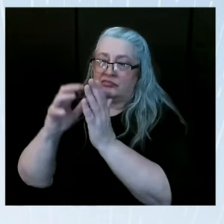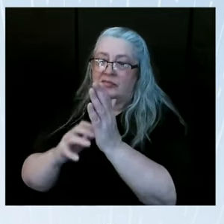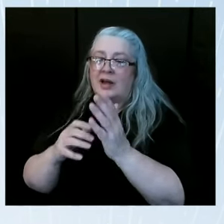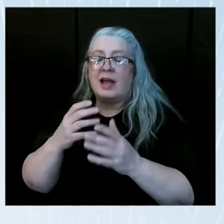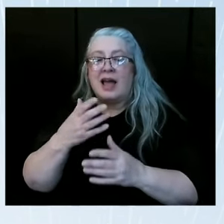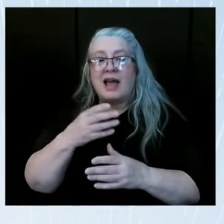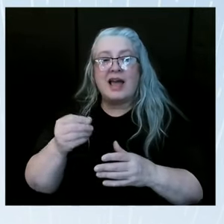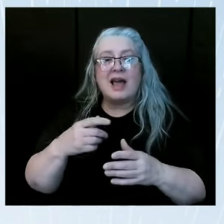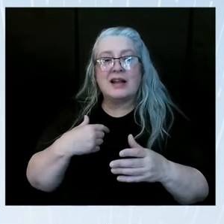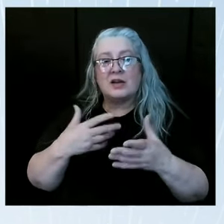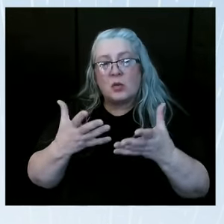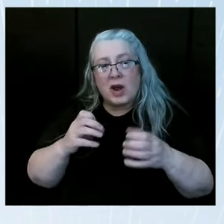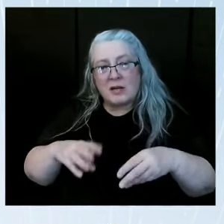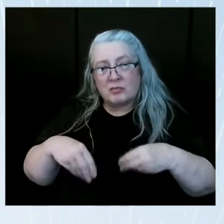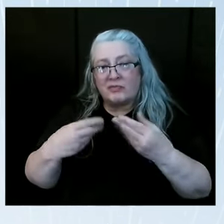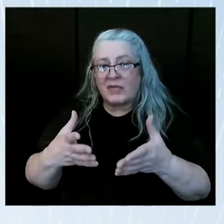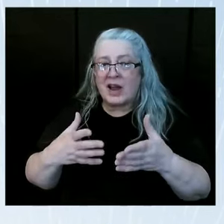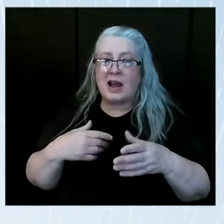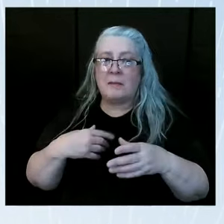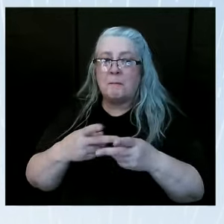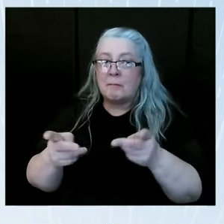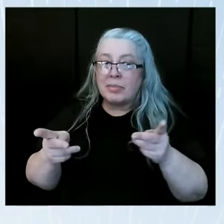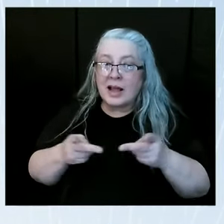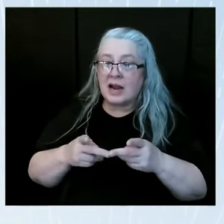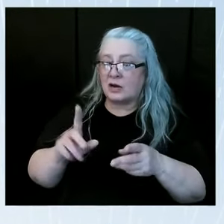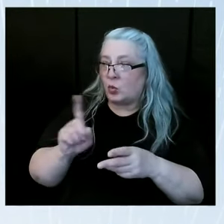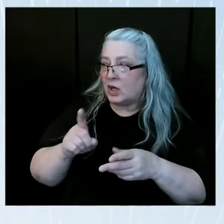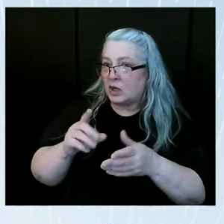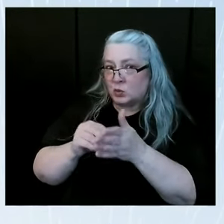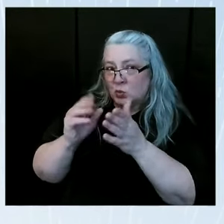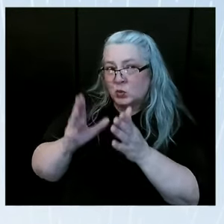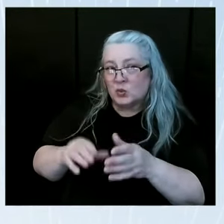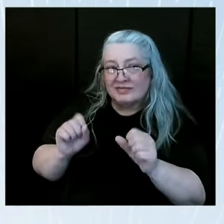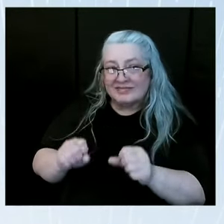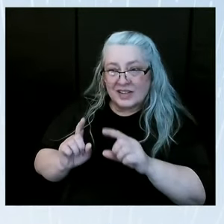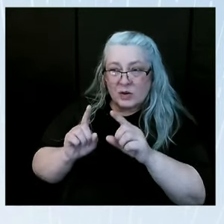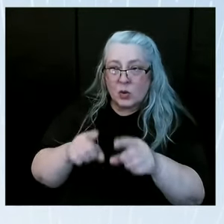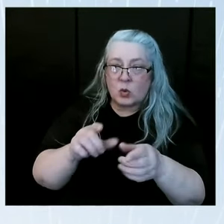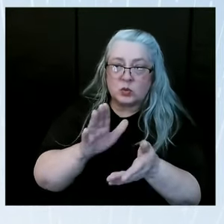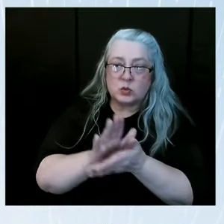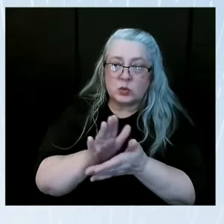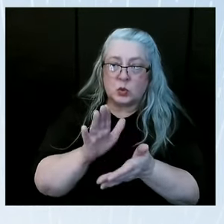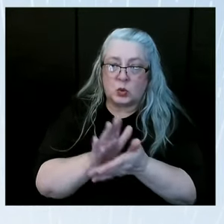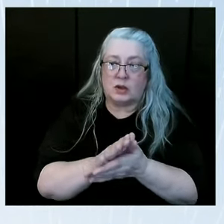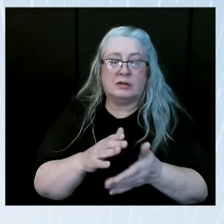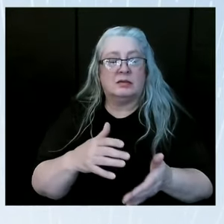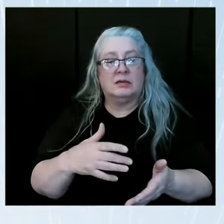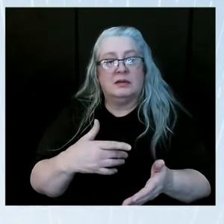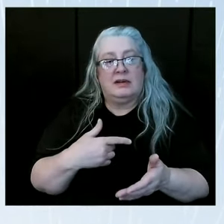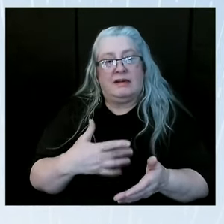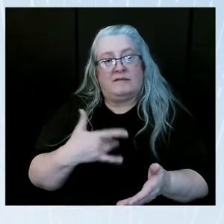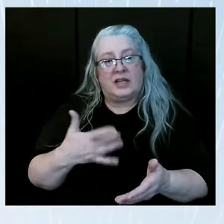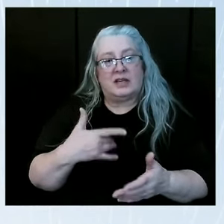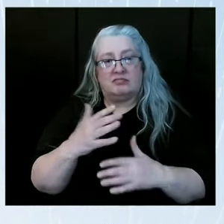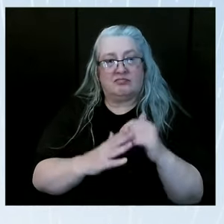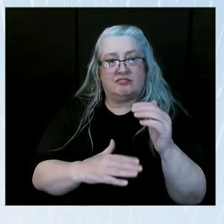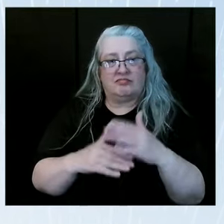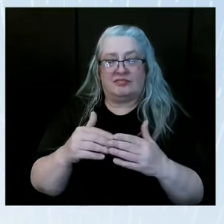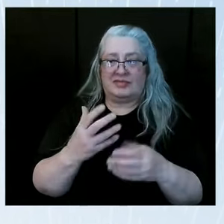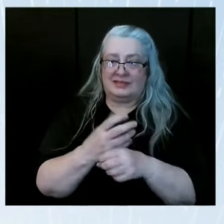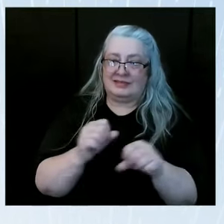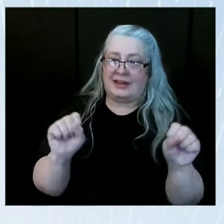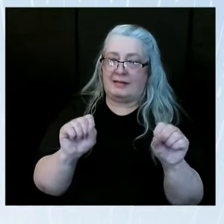to as a resource for those to tap into. I'm also very proud of the professional development series that we made available to schools to use